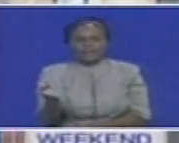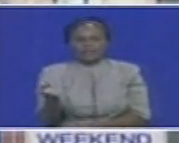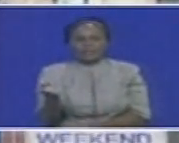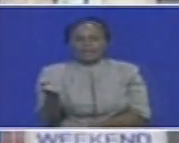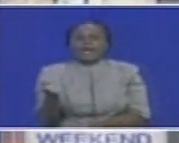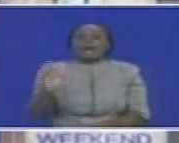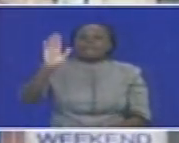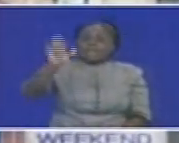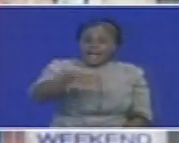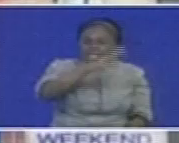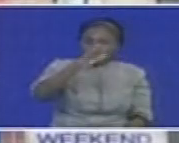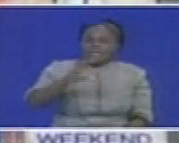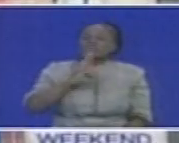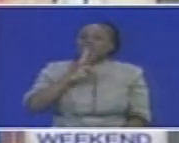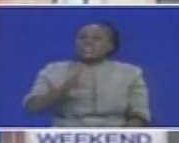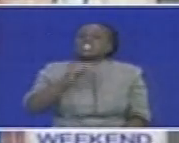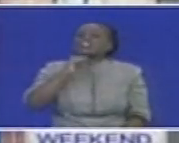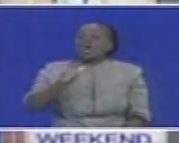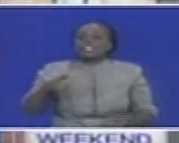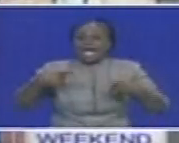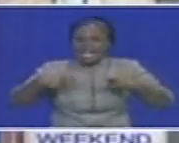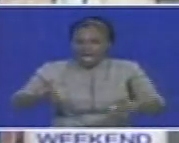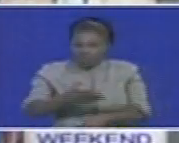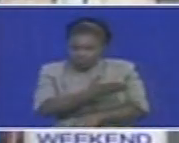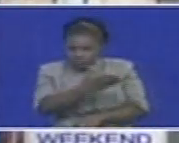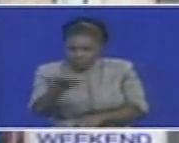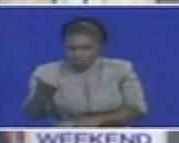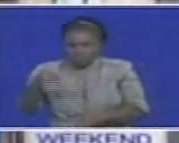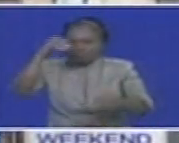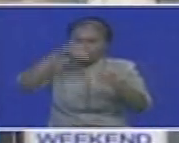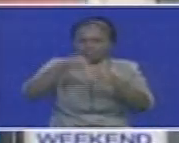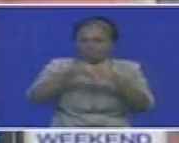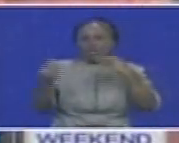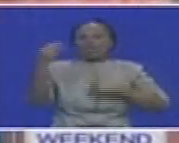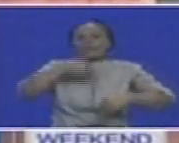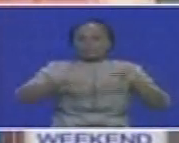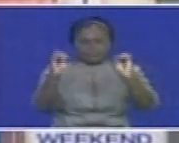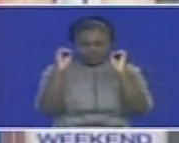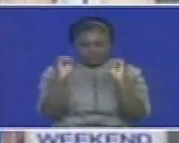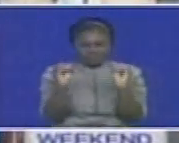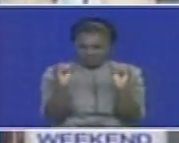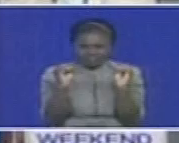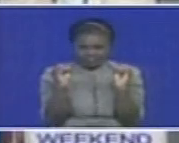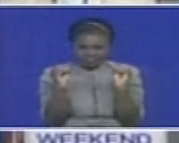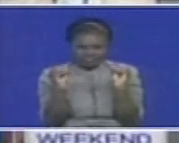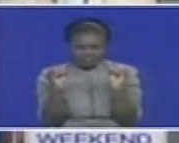Parliament will not allow you to engage in corruption.